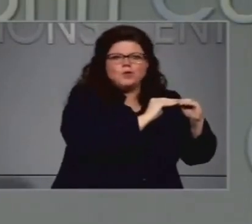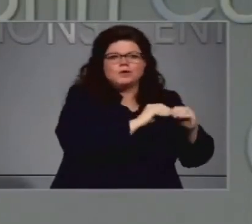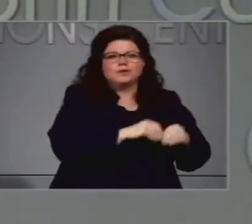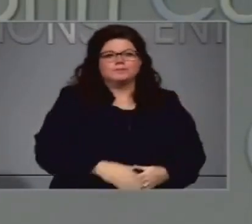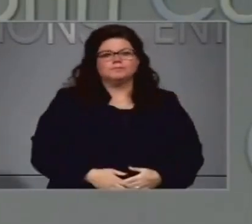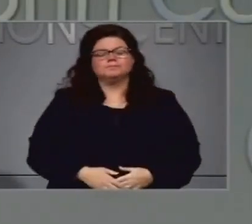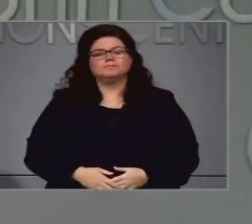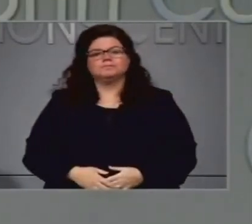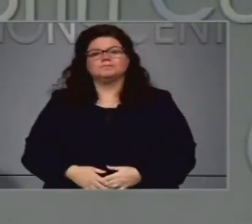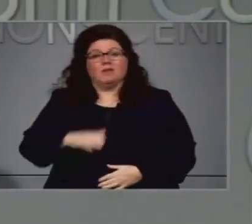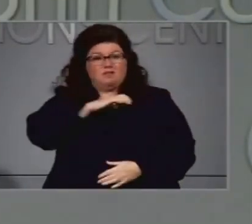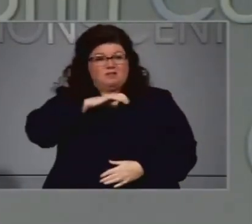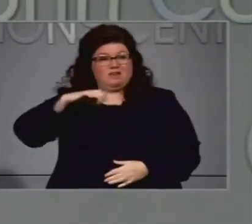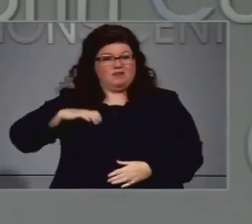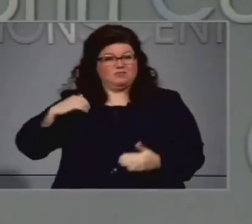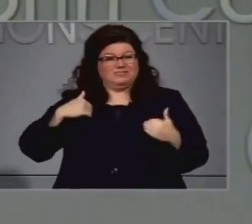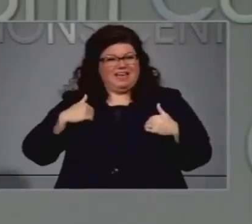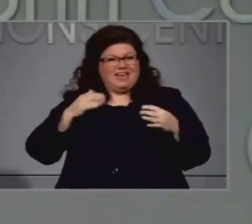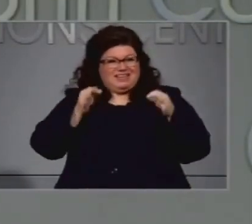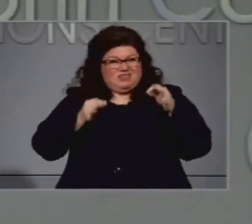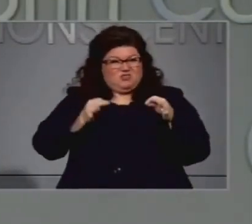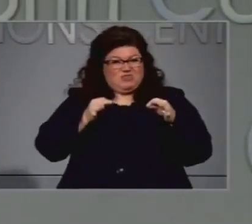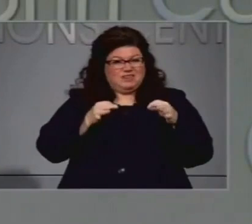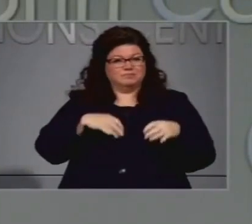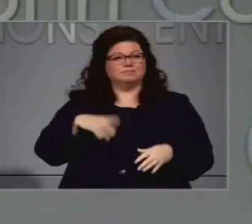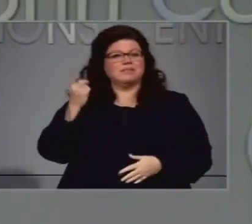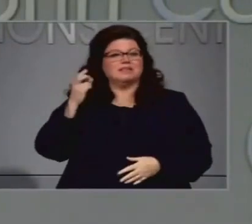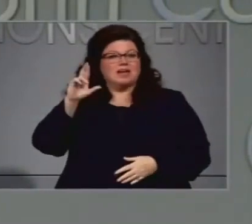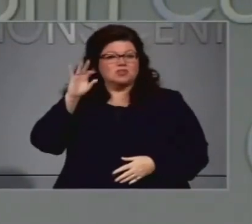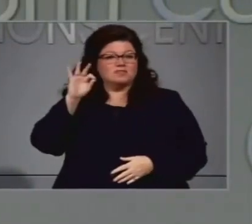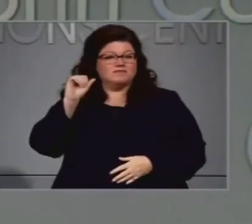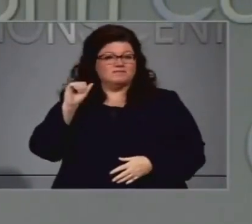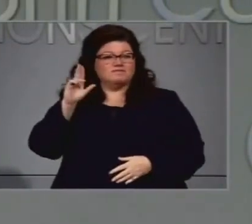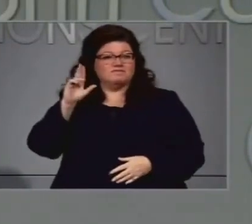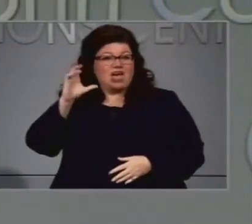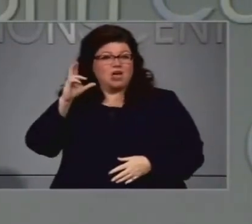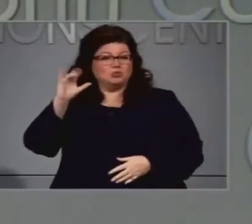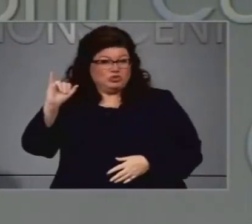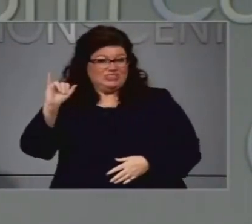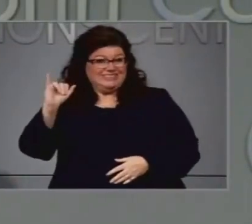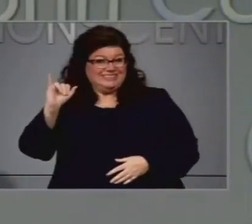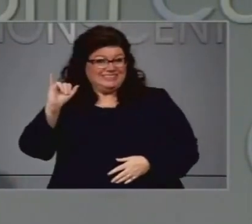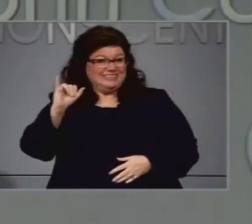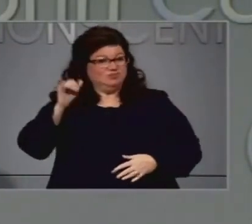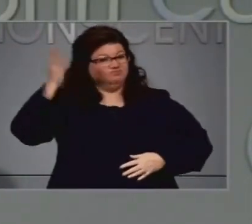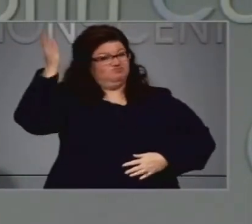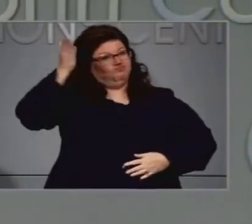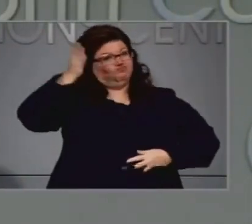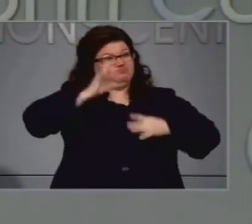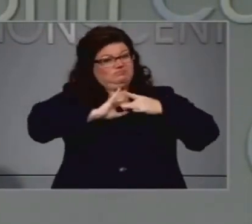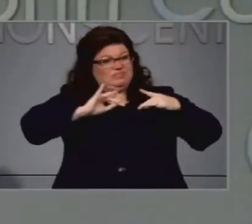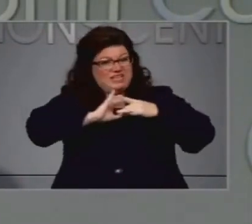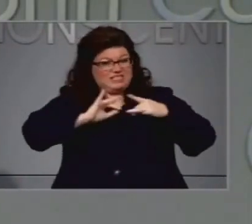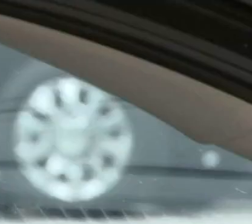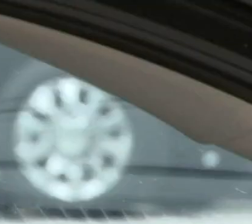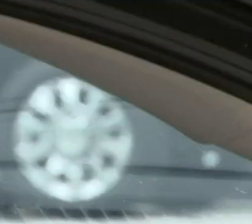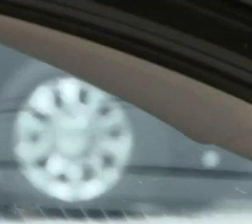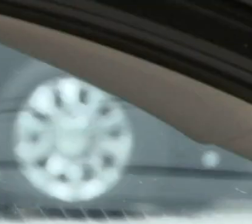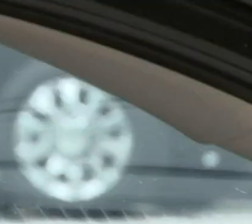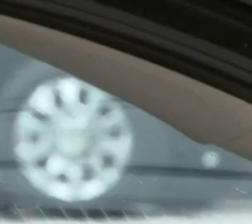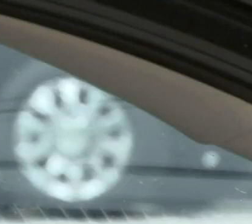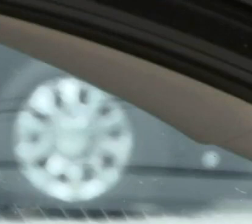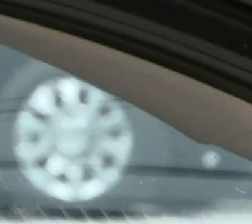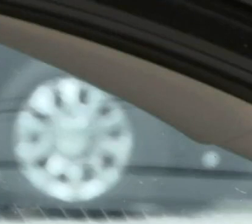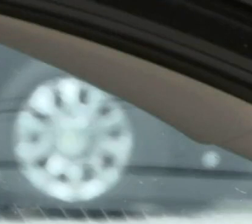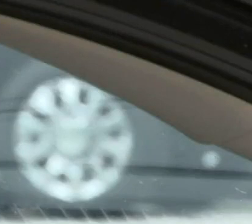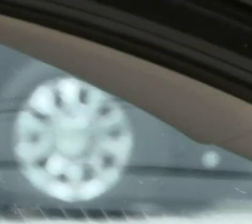Fauci said that North Carolina could see a quote, insidious increase in community spread. The